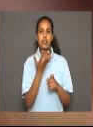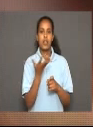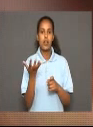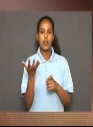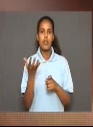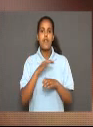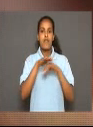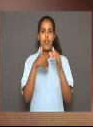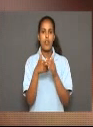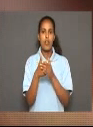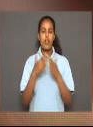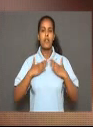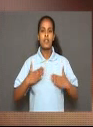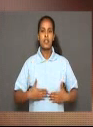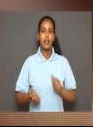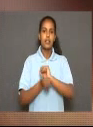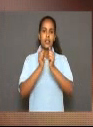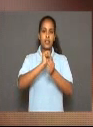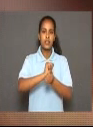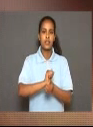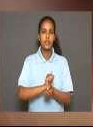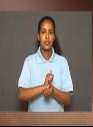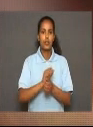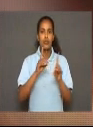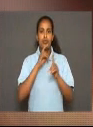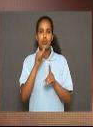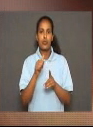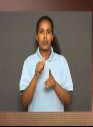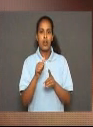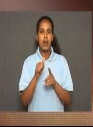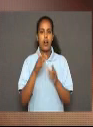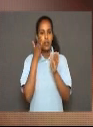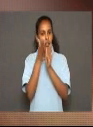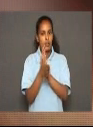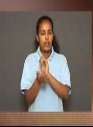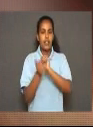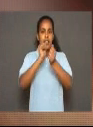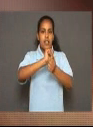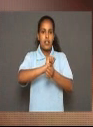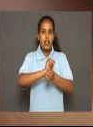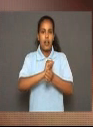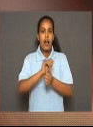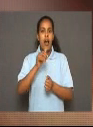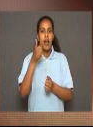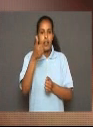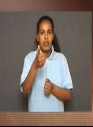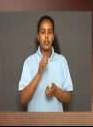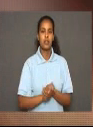substances involved in physical changes do not undergo a change of identity.